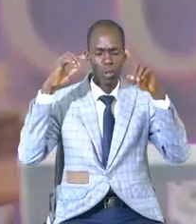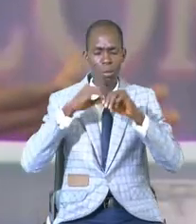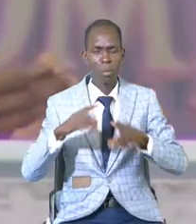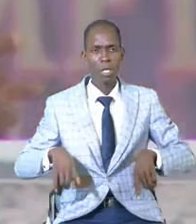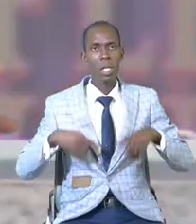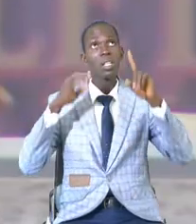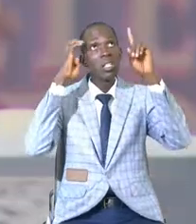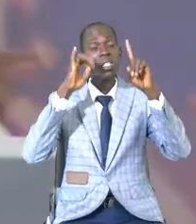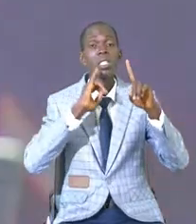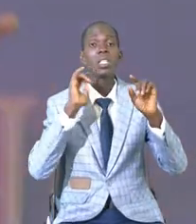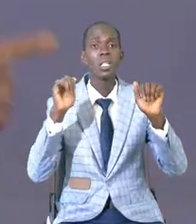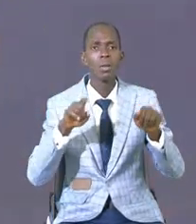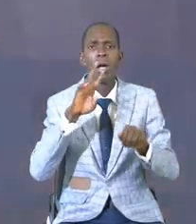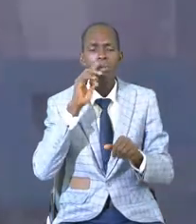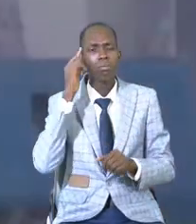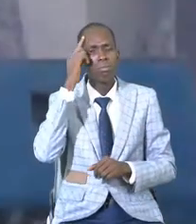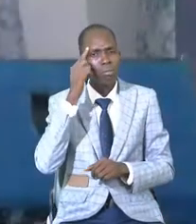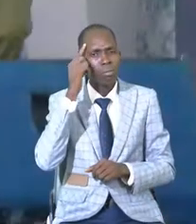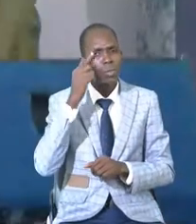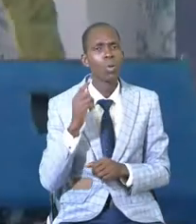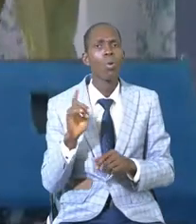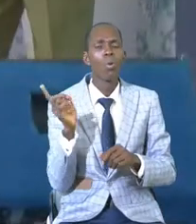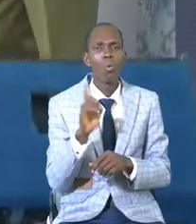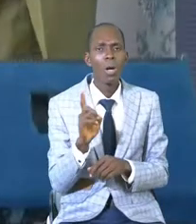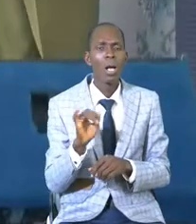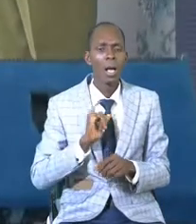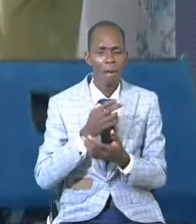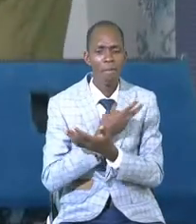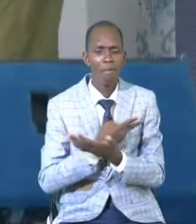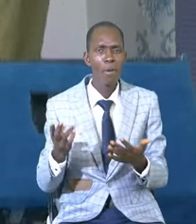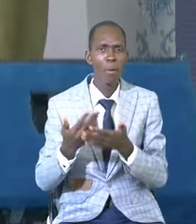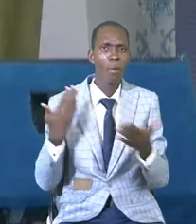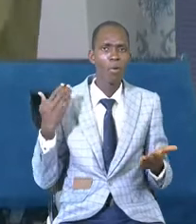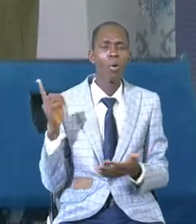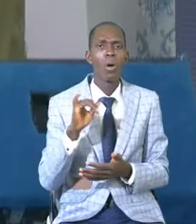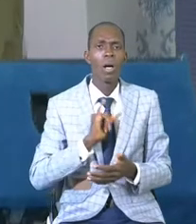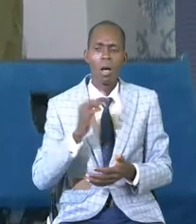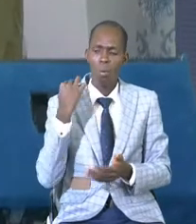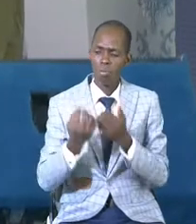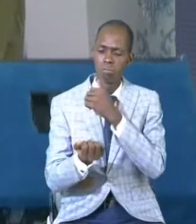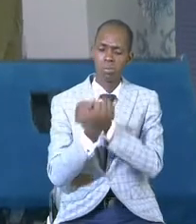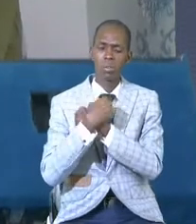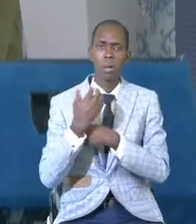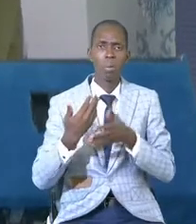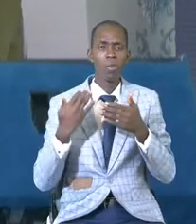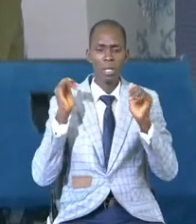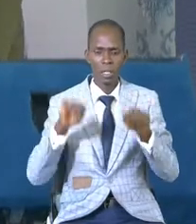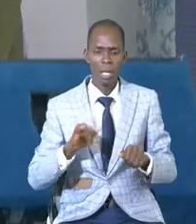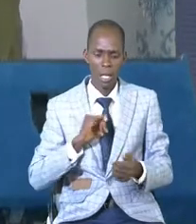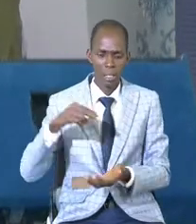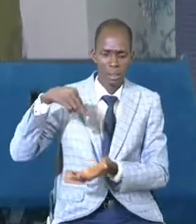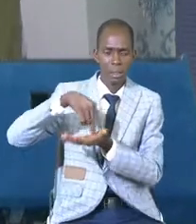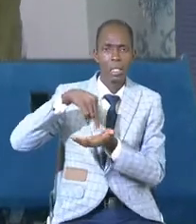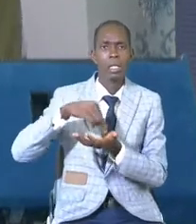able. You're wondering, where I failed before, where I was defeated before, can I rise up and run